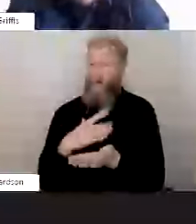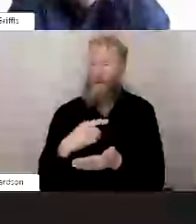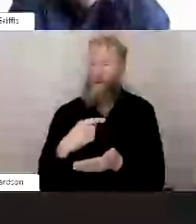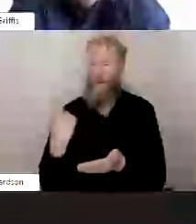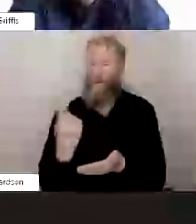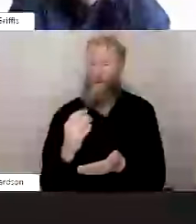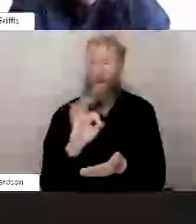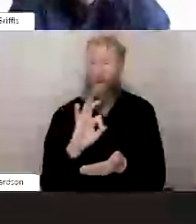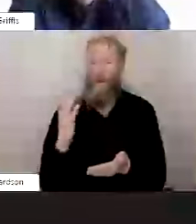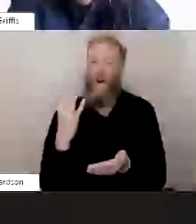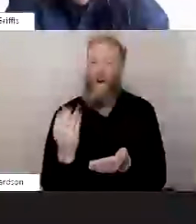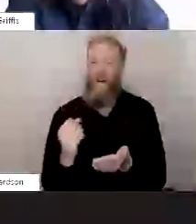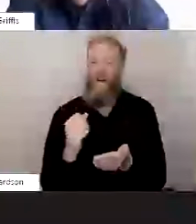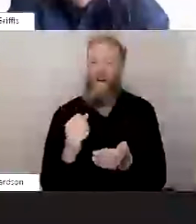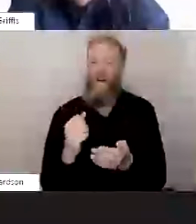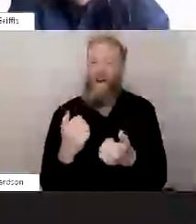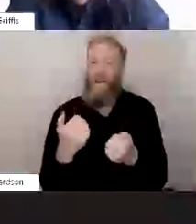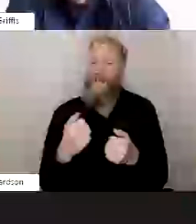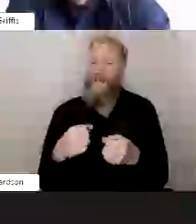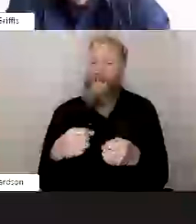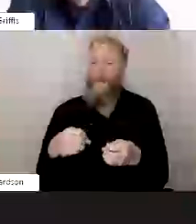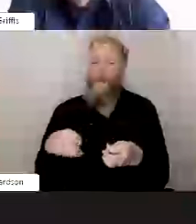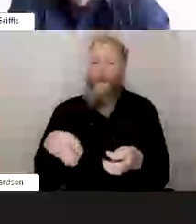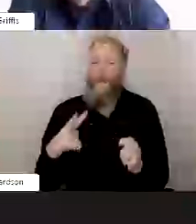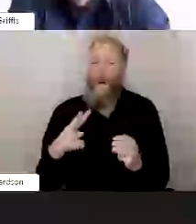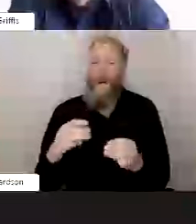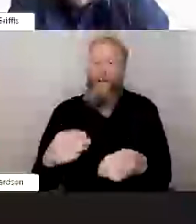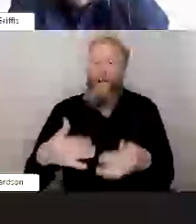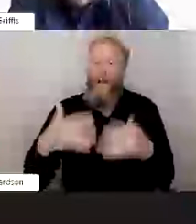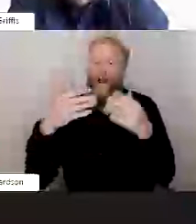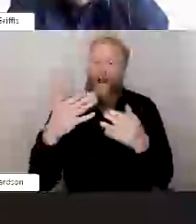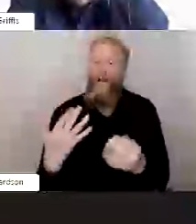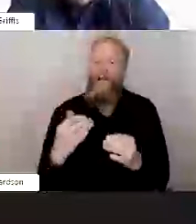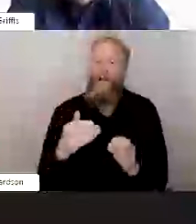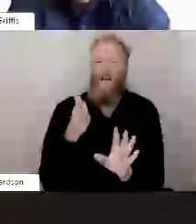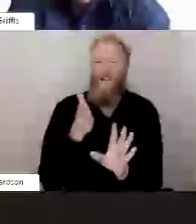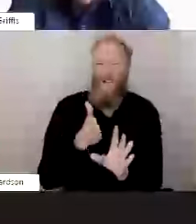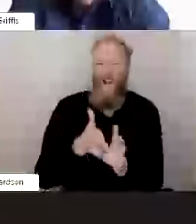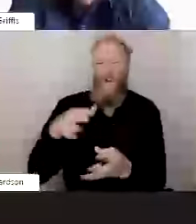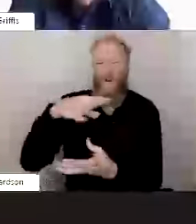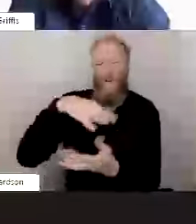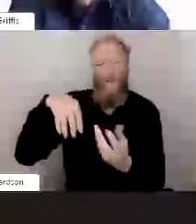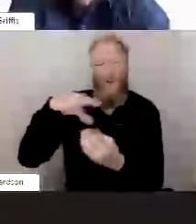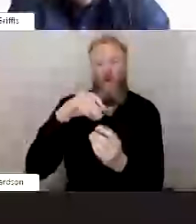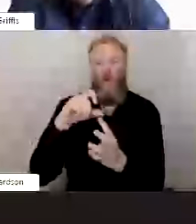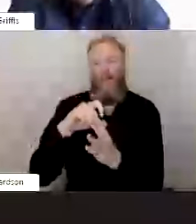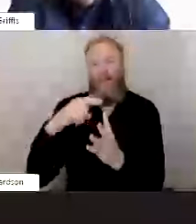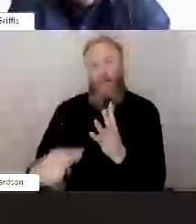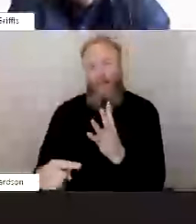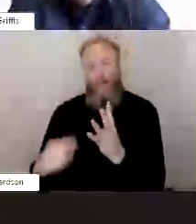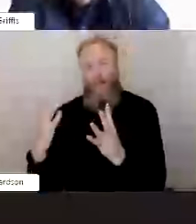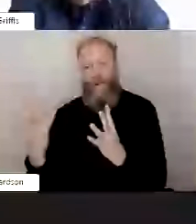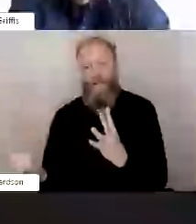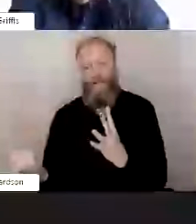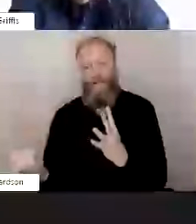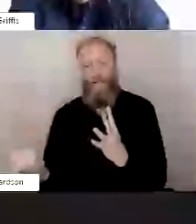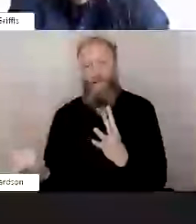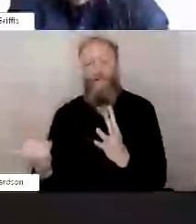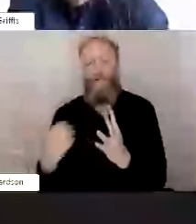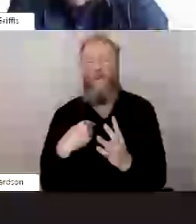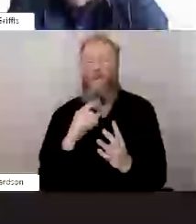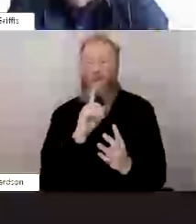a measure on the prevalence of psychosocial disability. So we would often say at FPDN,